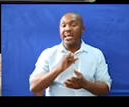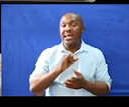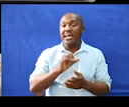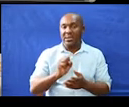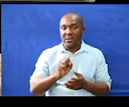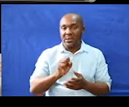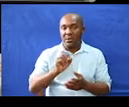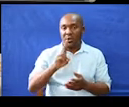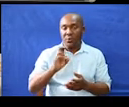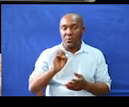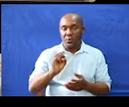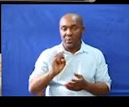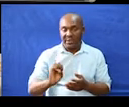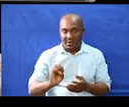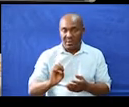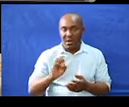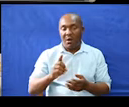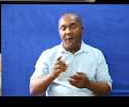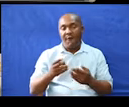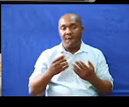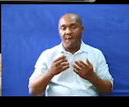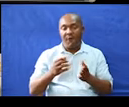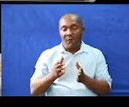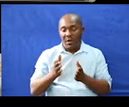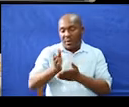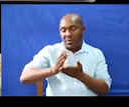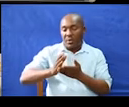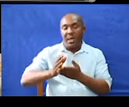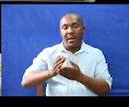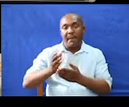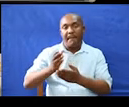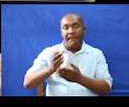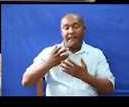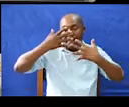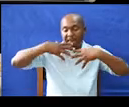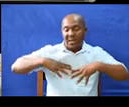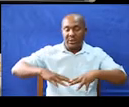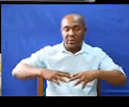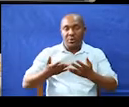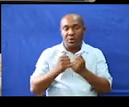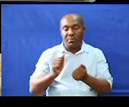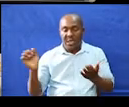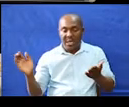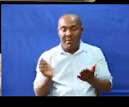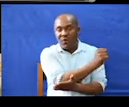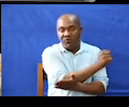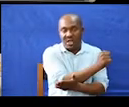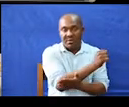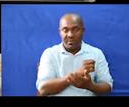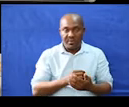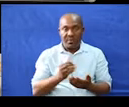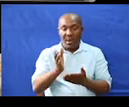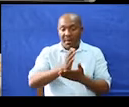body parts to perish away, to be discarded away, to be removed from the body. The